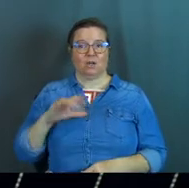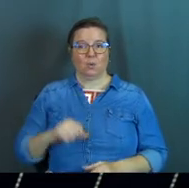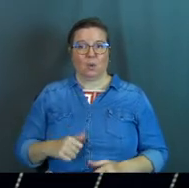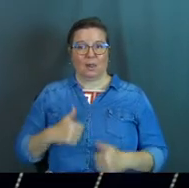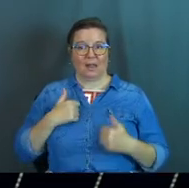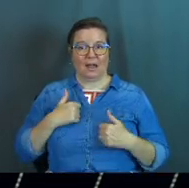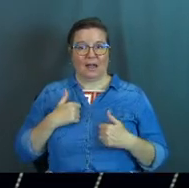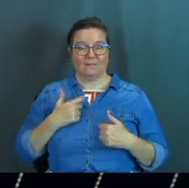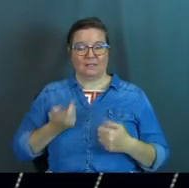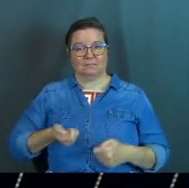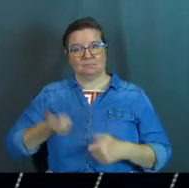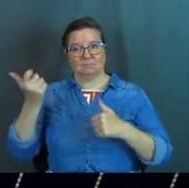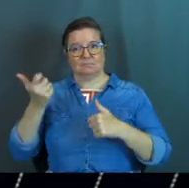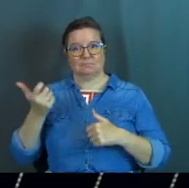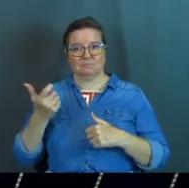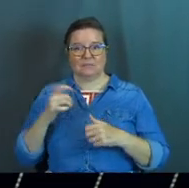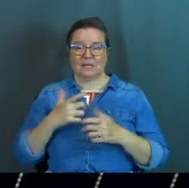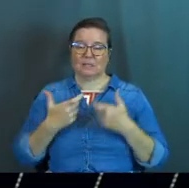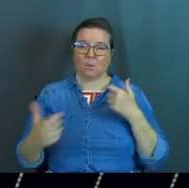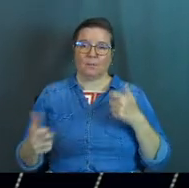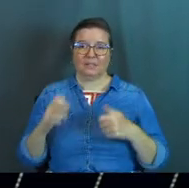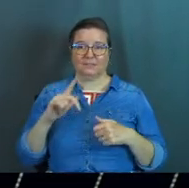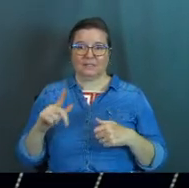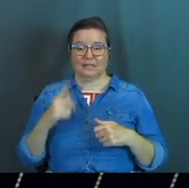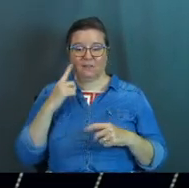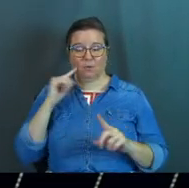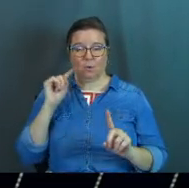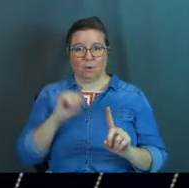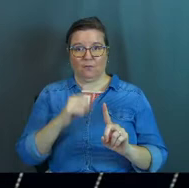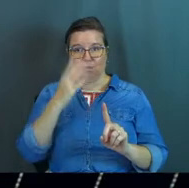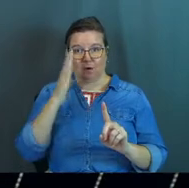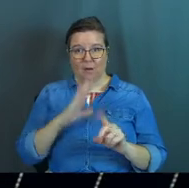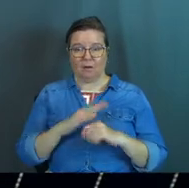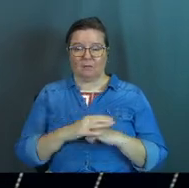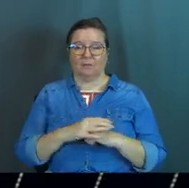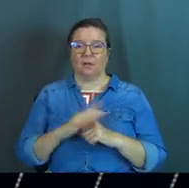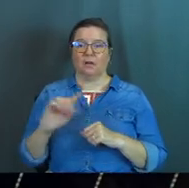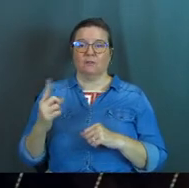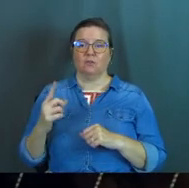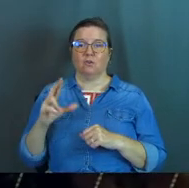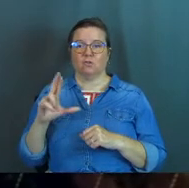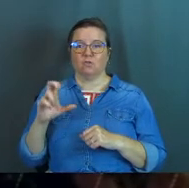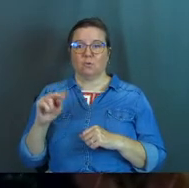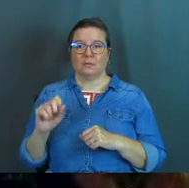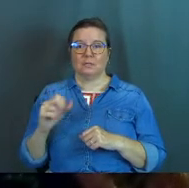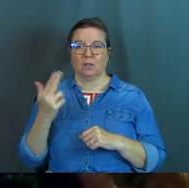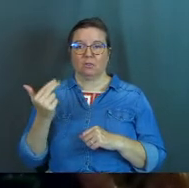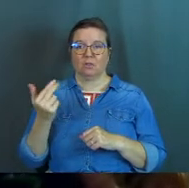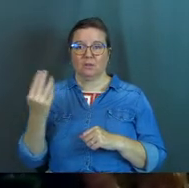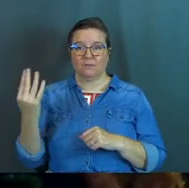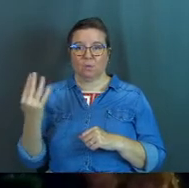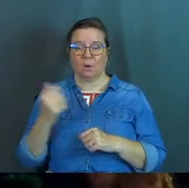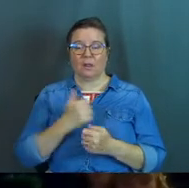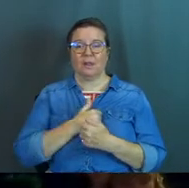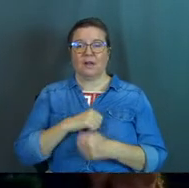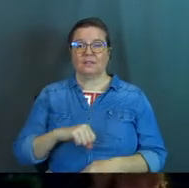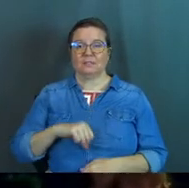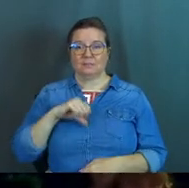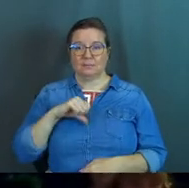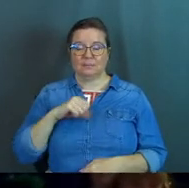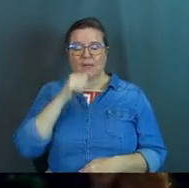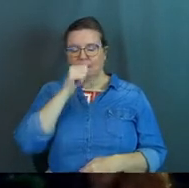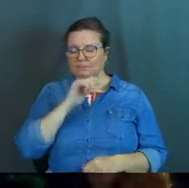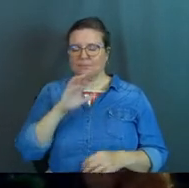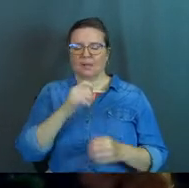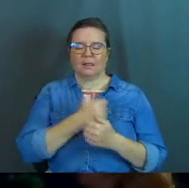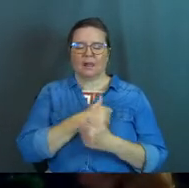life just this deeply. That's how big of a deal it is to him. 1 Corinthians 13:4, love is patient and love is kind. And this is the